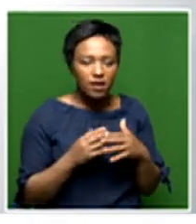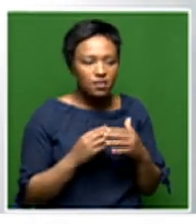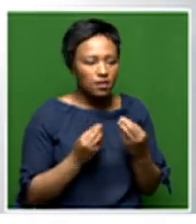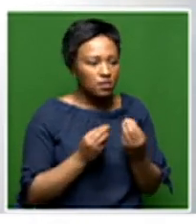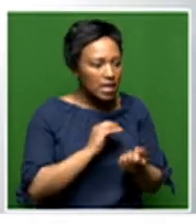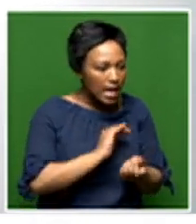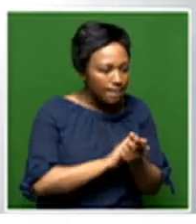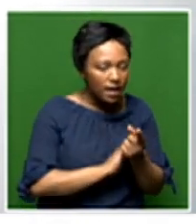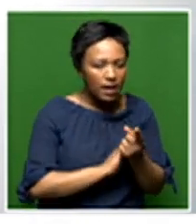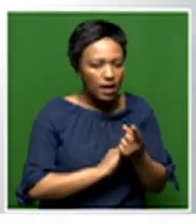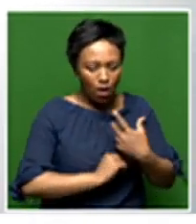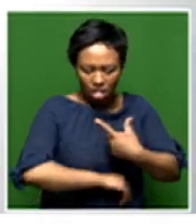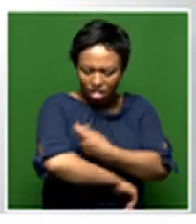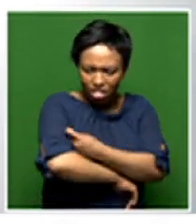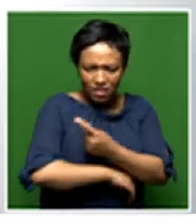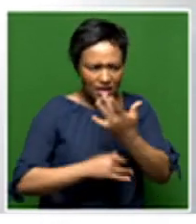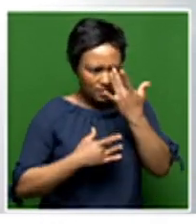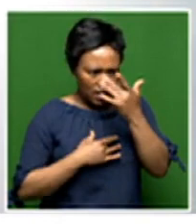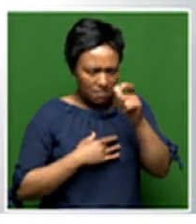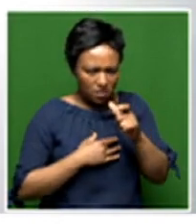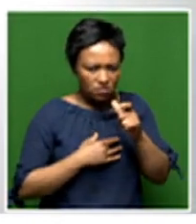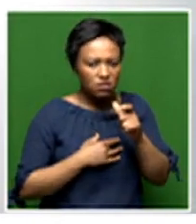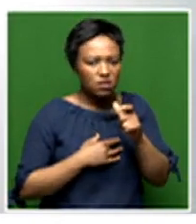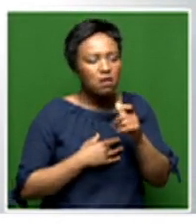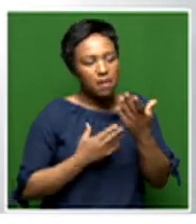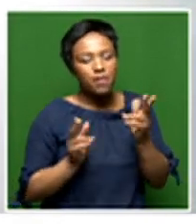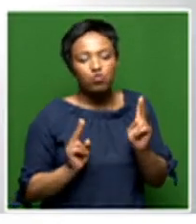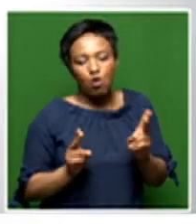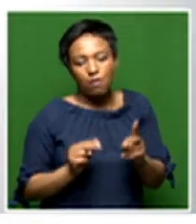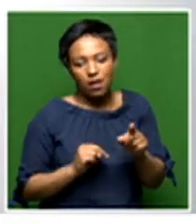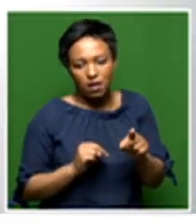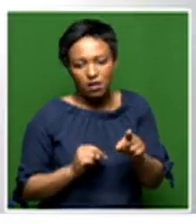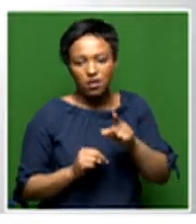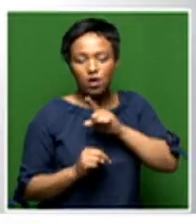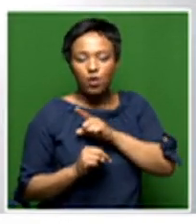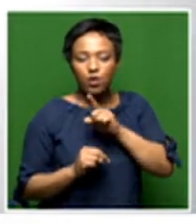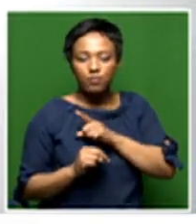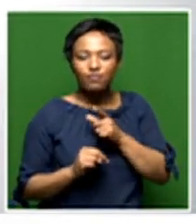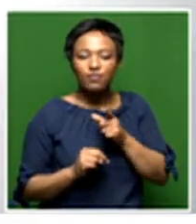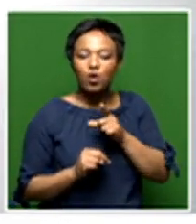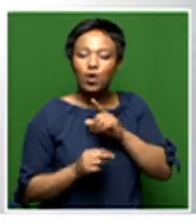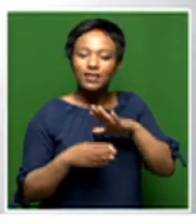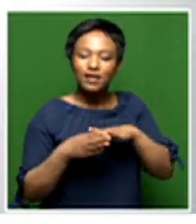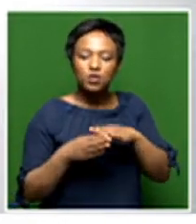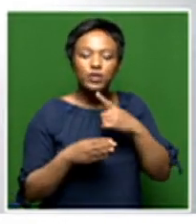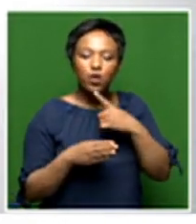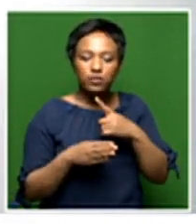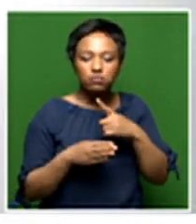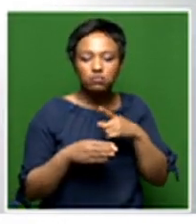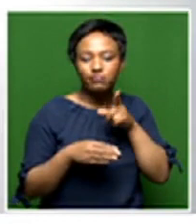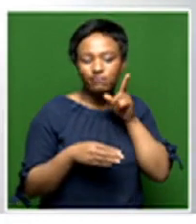effect that is reported, that would just be normal because is the reason we call it a